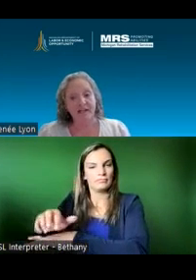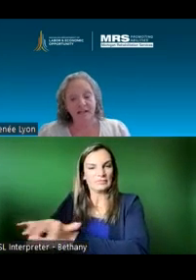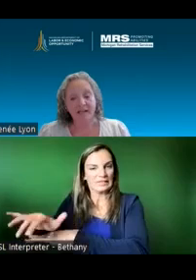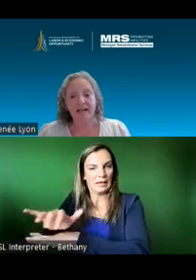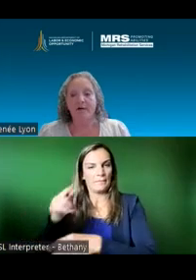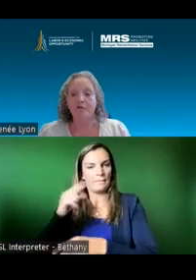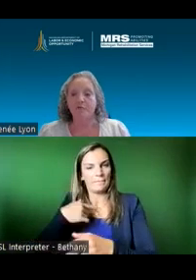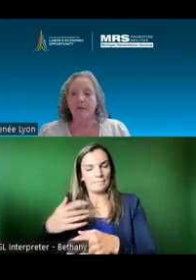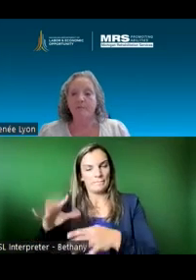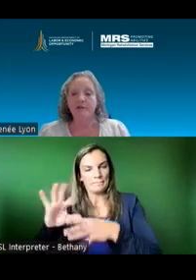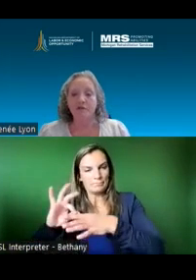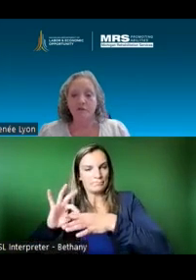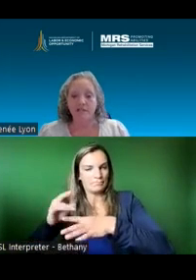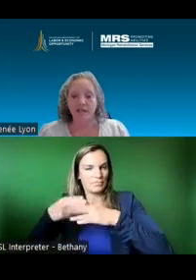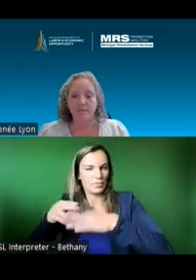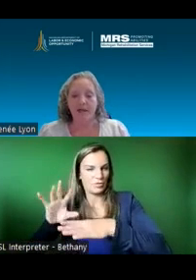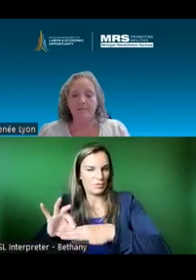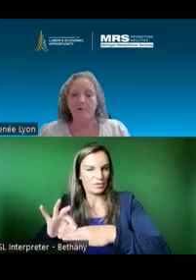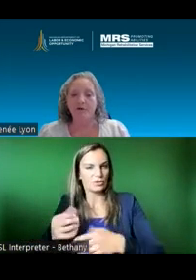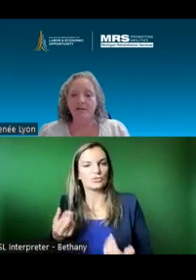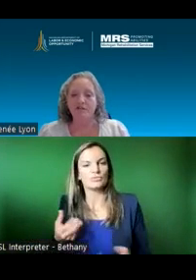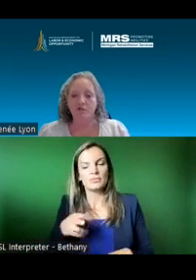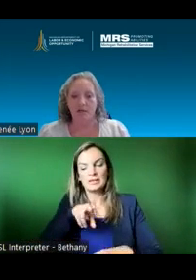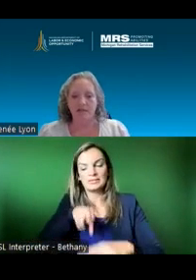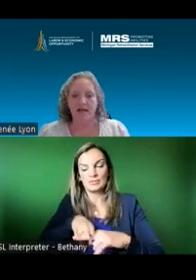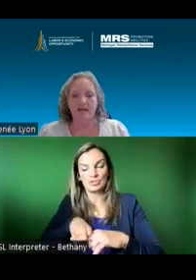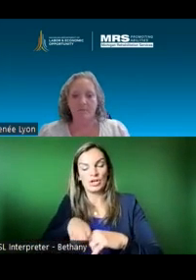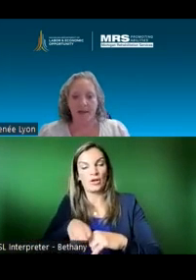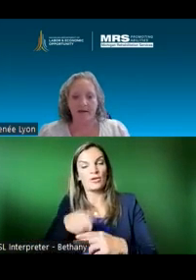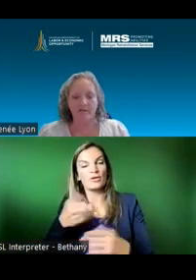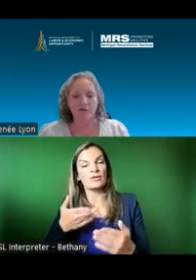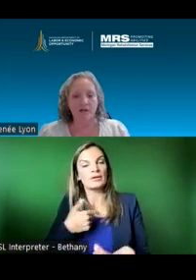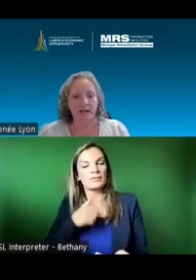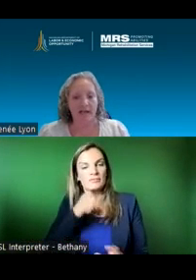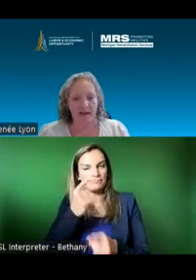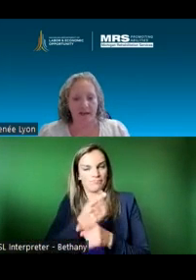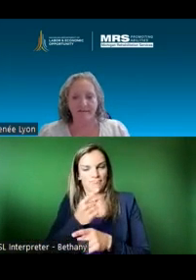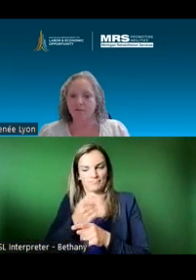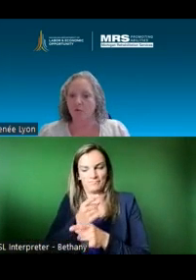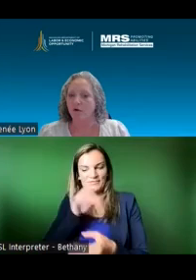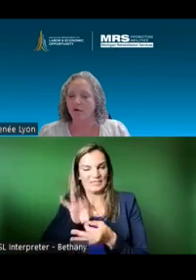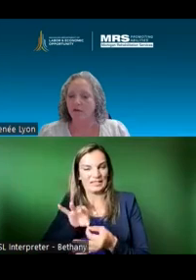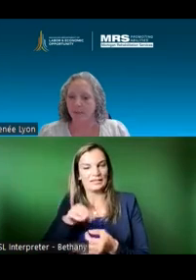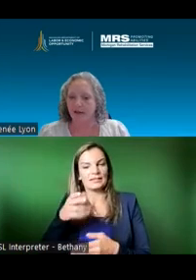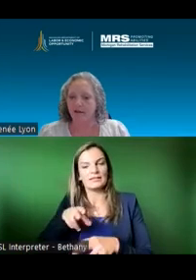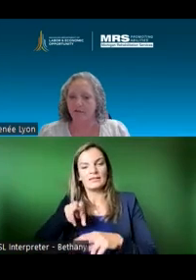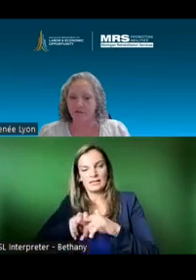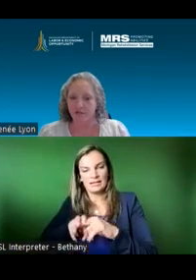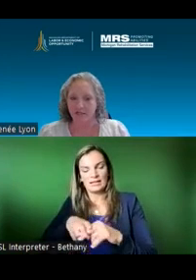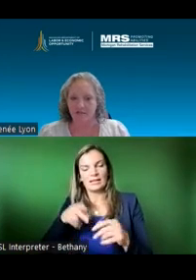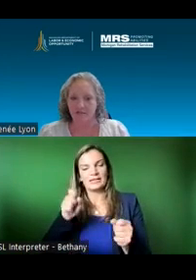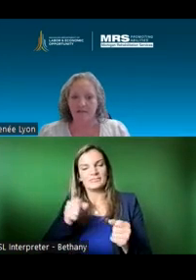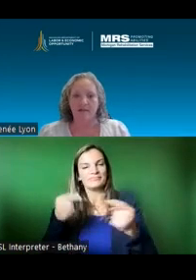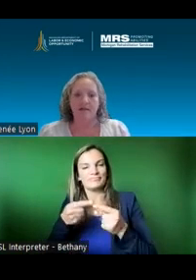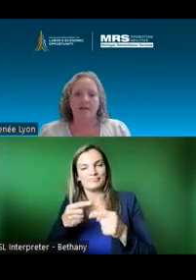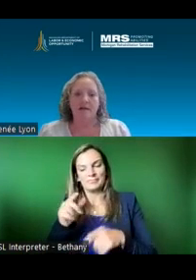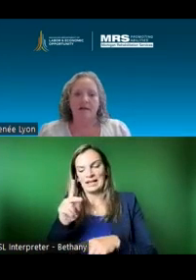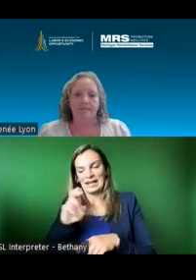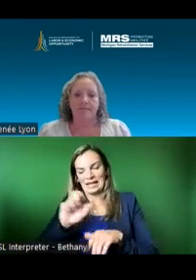you're sitting in a couch, might be too deep and putting stress on the back of your calves or the back of your